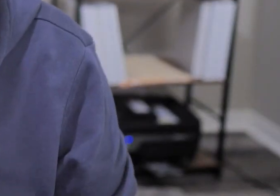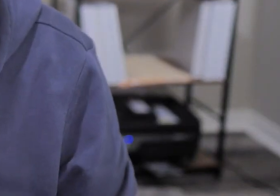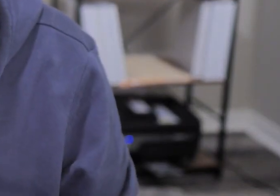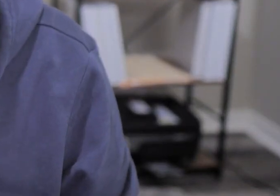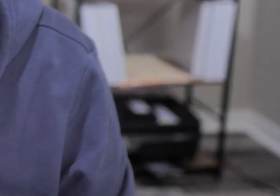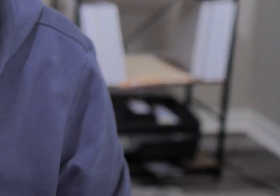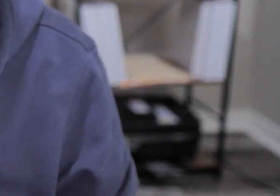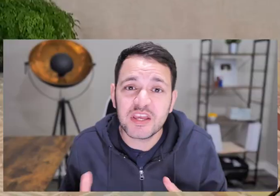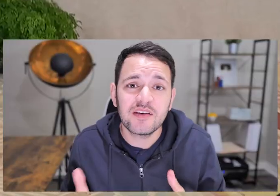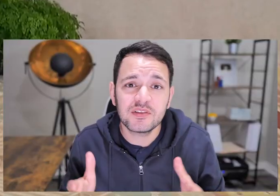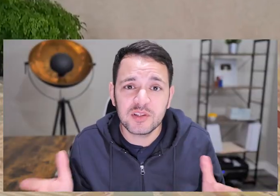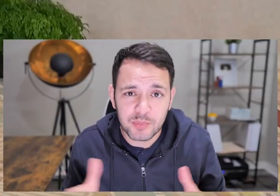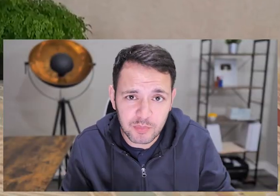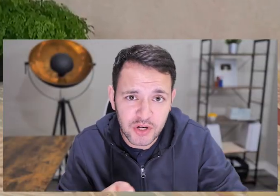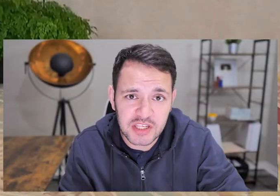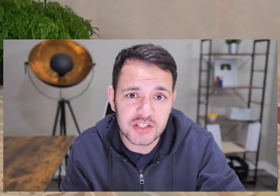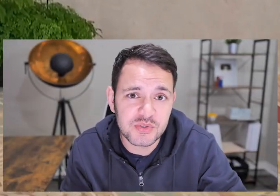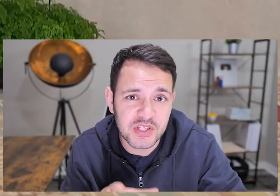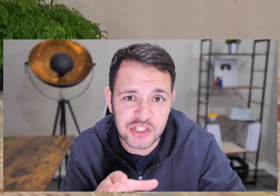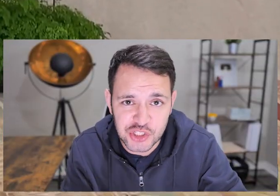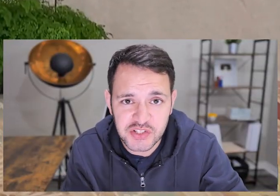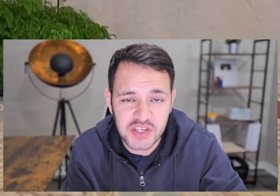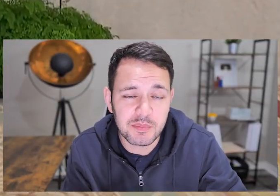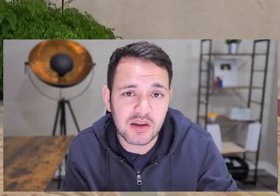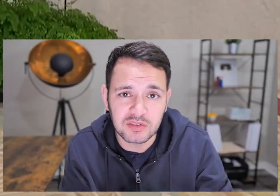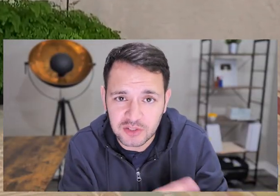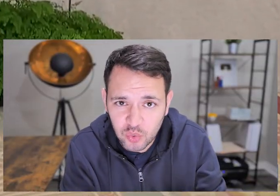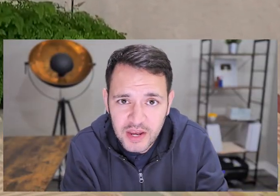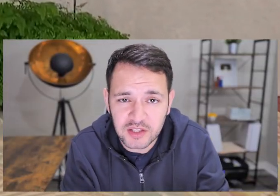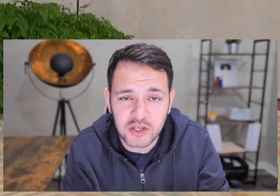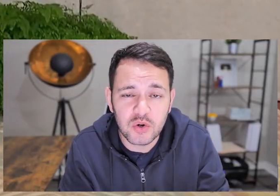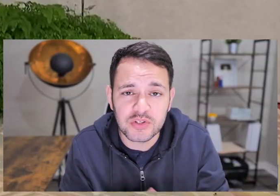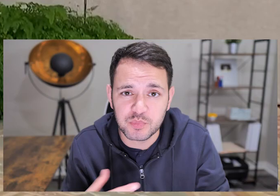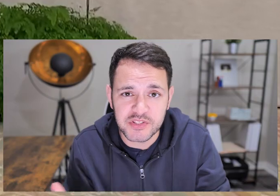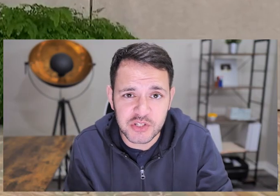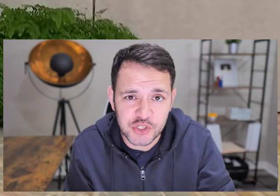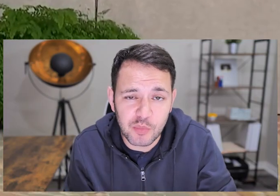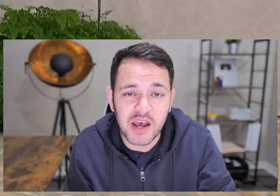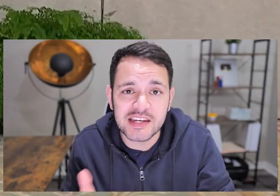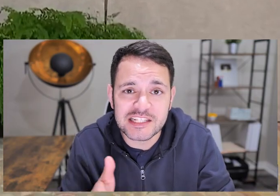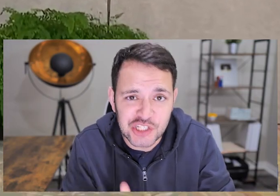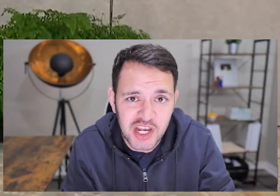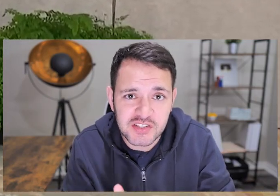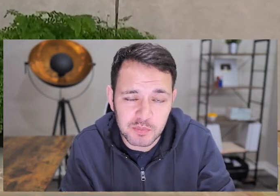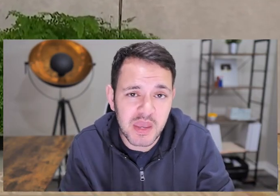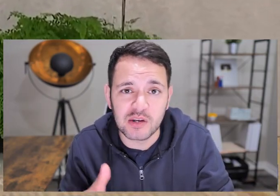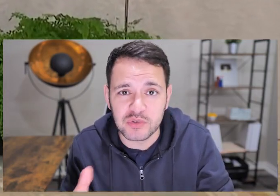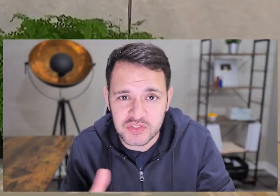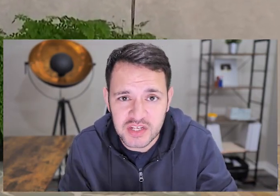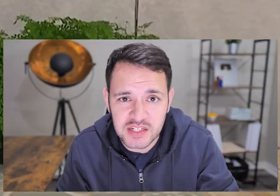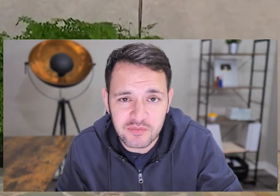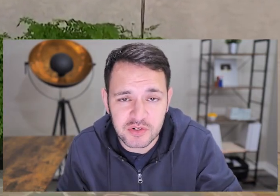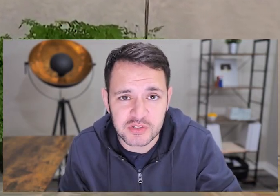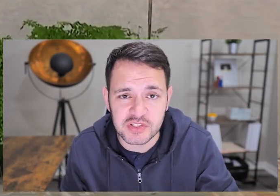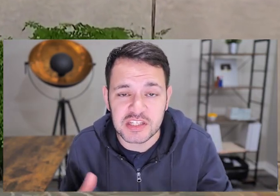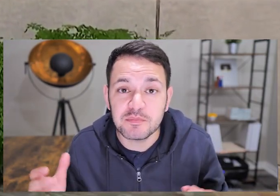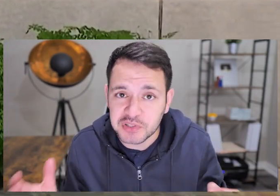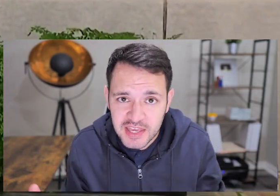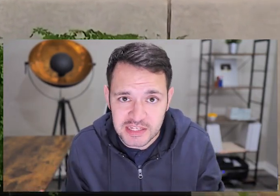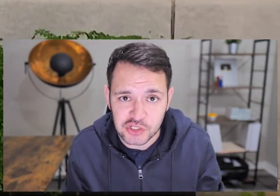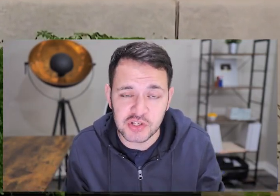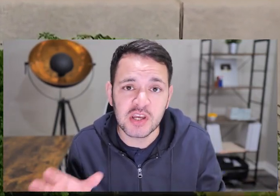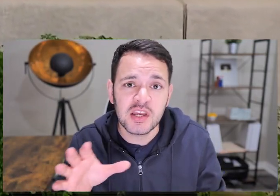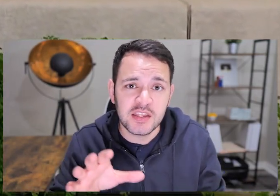What's up, you guys? It's Steve here, and we have a little bit of breaking news that just came out a little while ago as President Joe Biden just met with state governors,